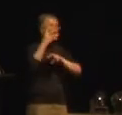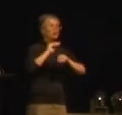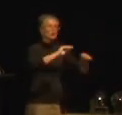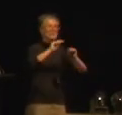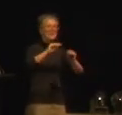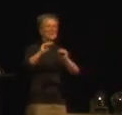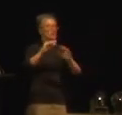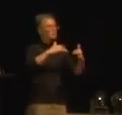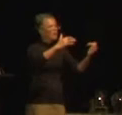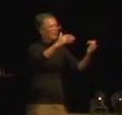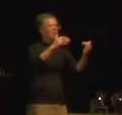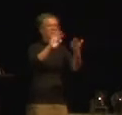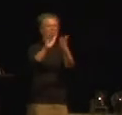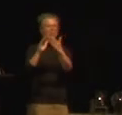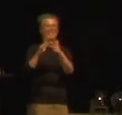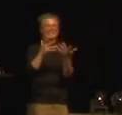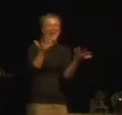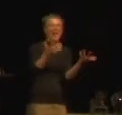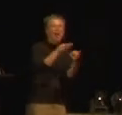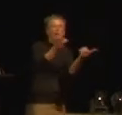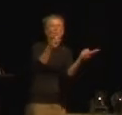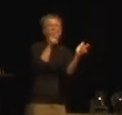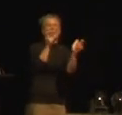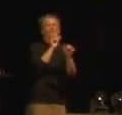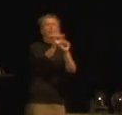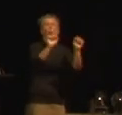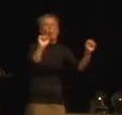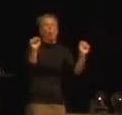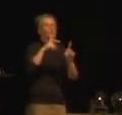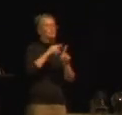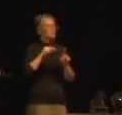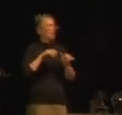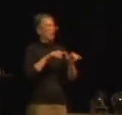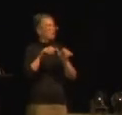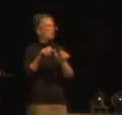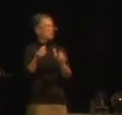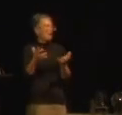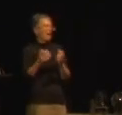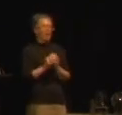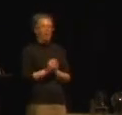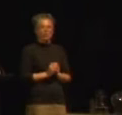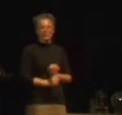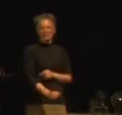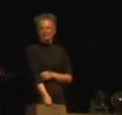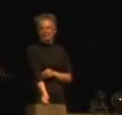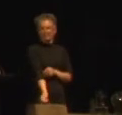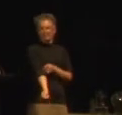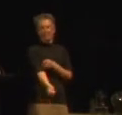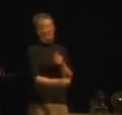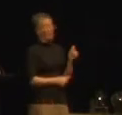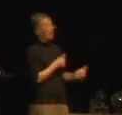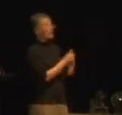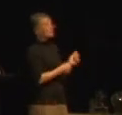communities, digital creators to care for their own personal digital archives. So some of our most popular initiatives that we've done have really been